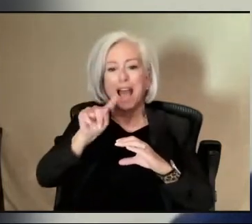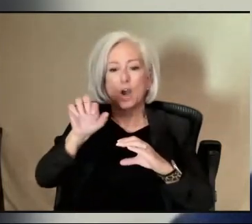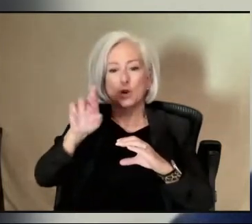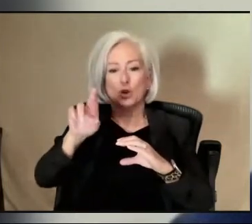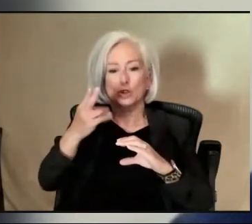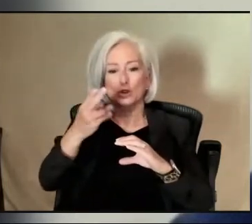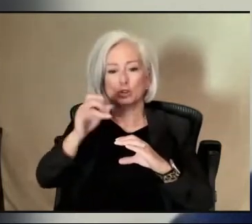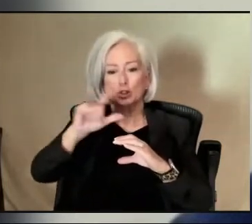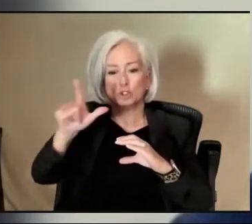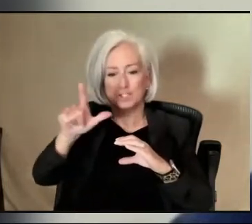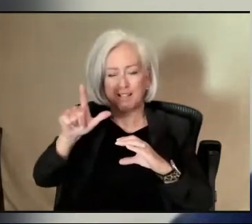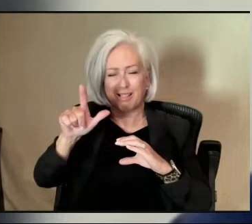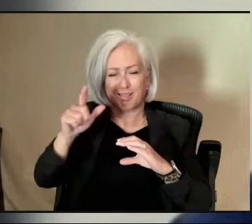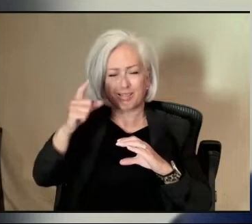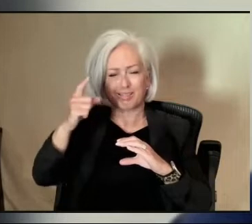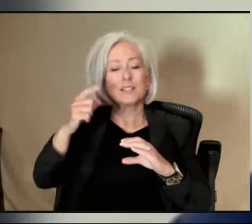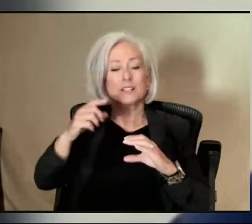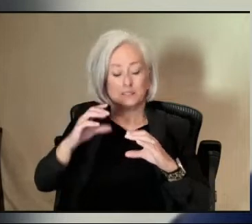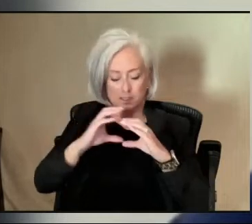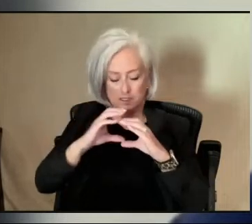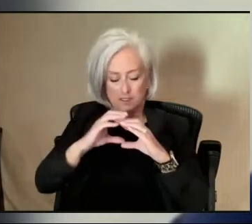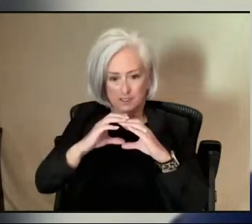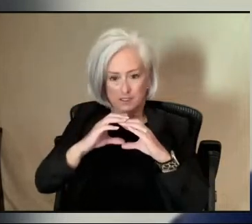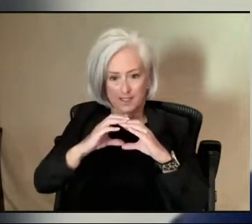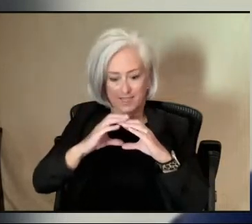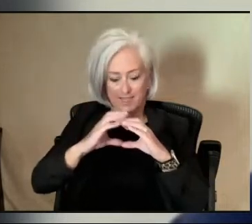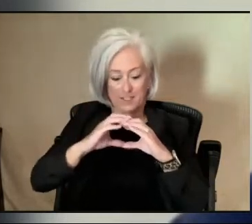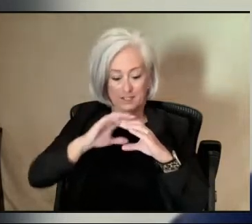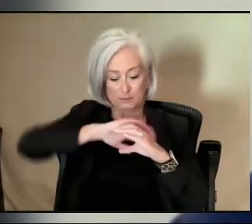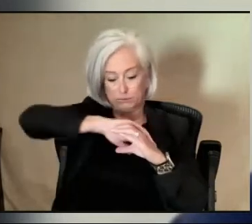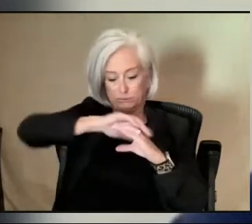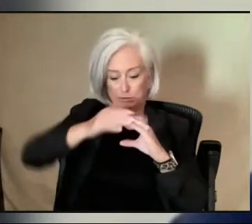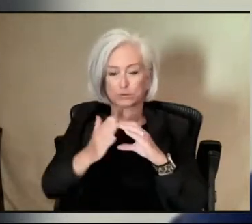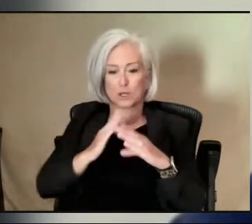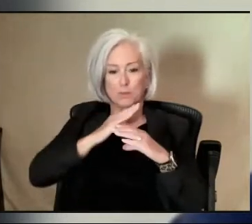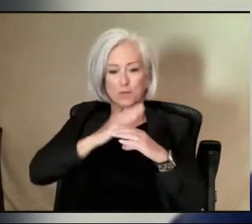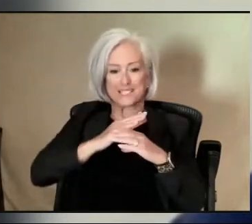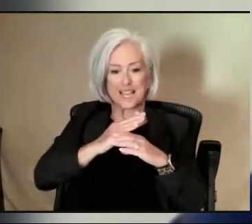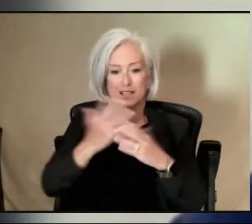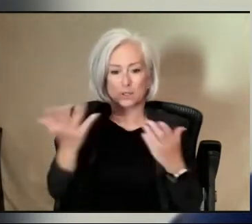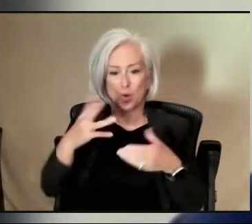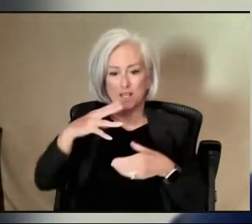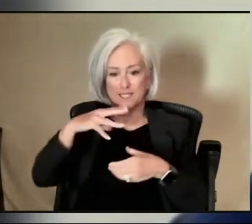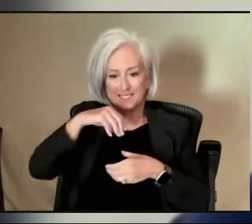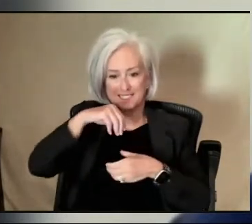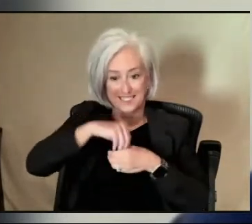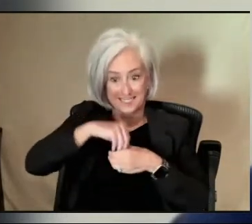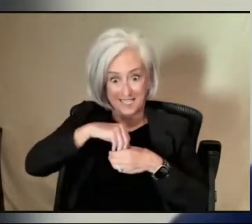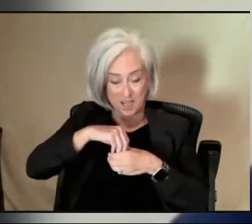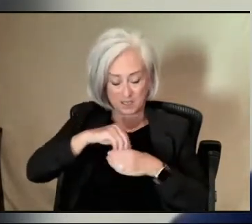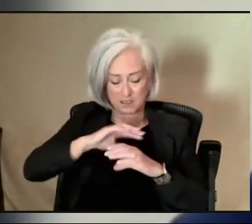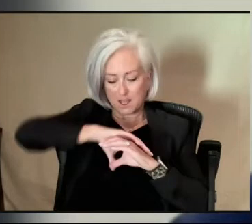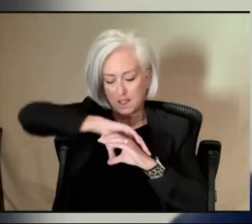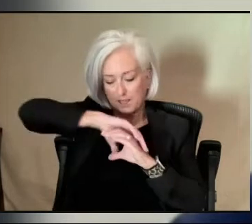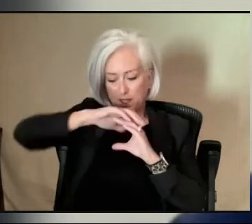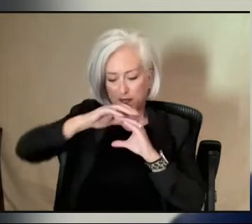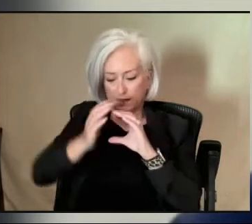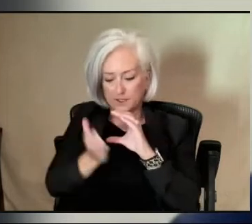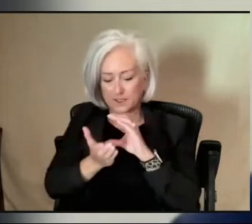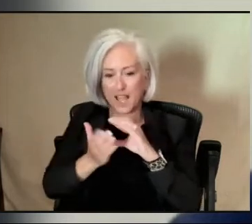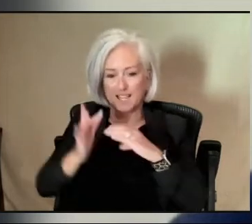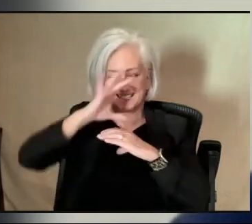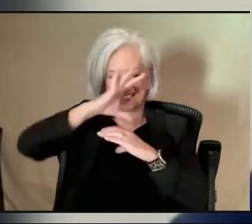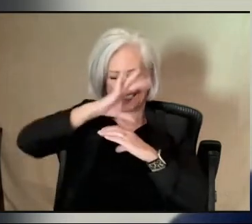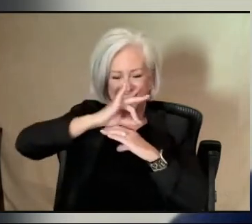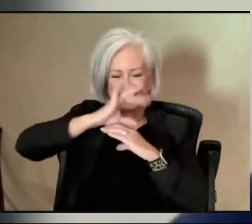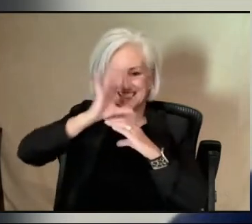is protective of an internal machinery. And the outer shell has sticky parts on it that allow it to